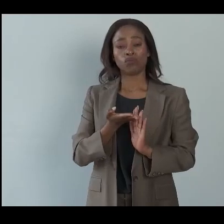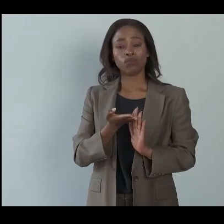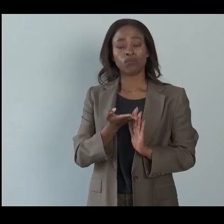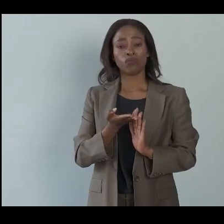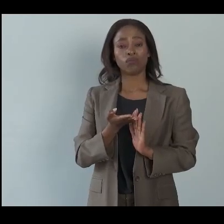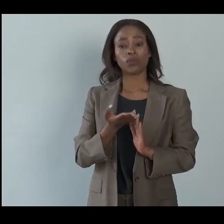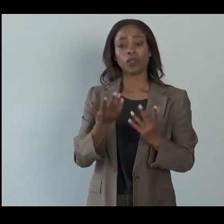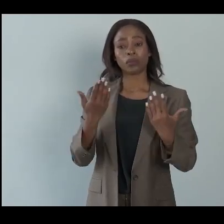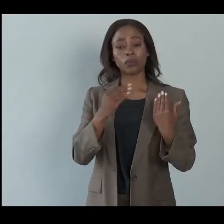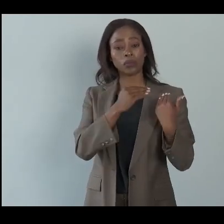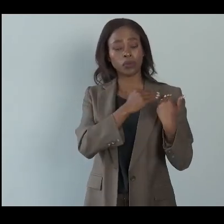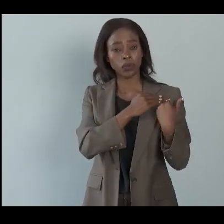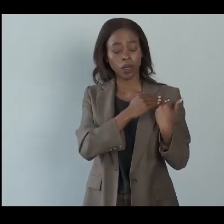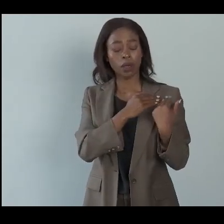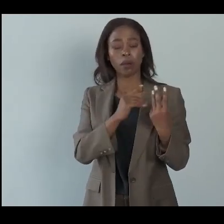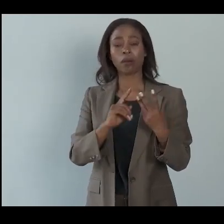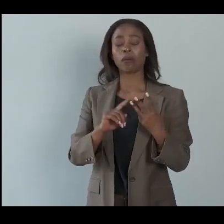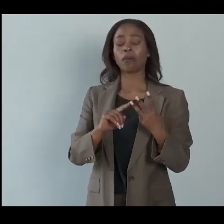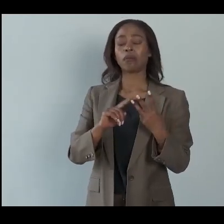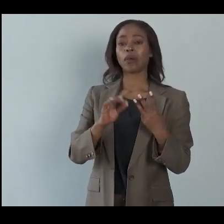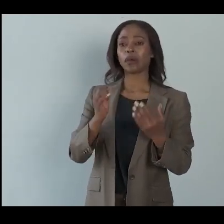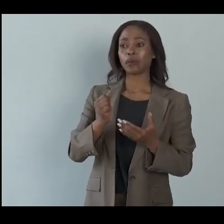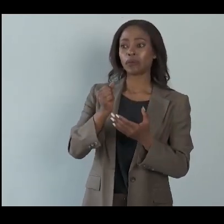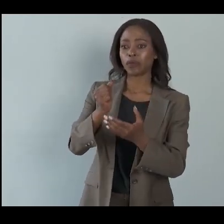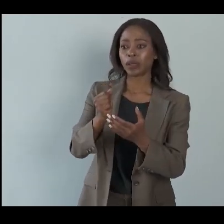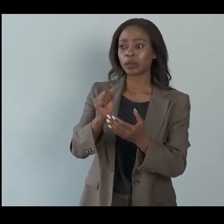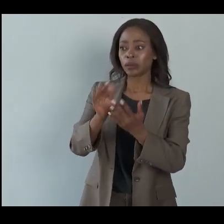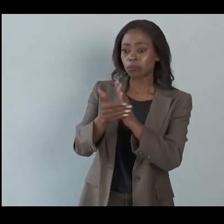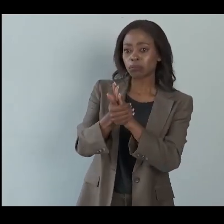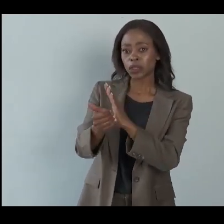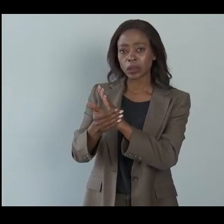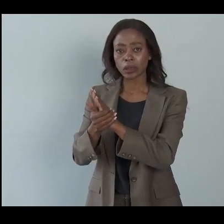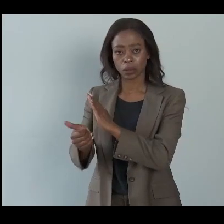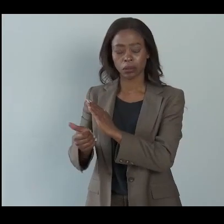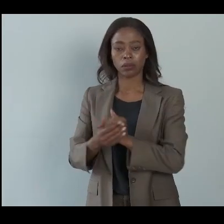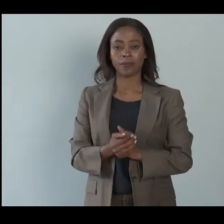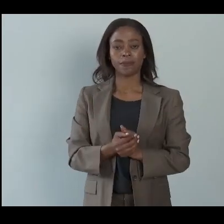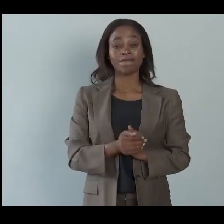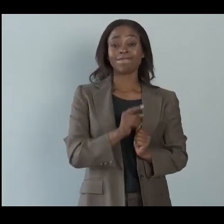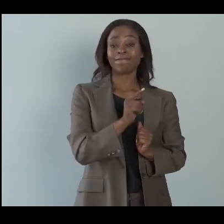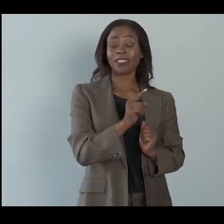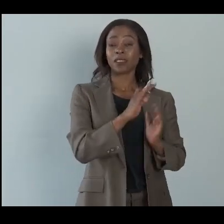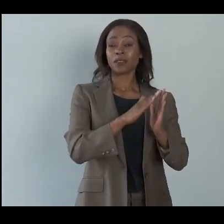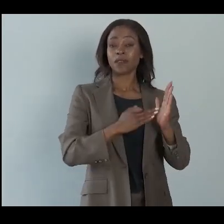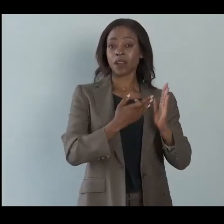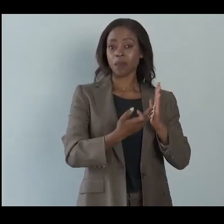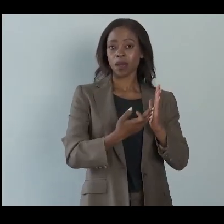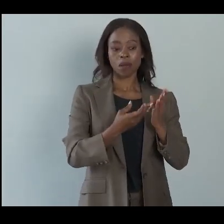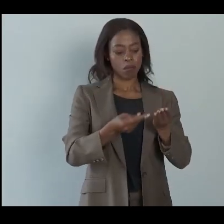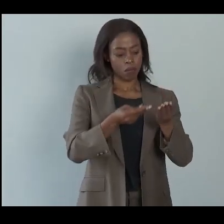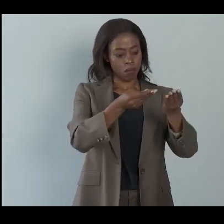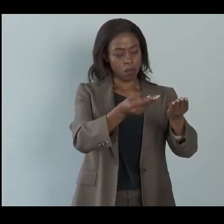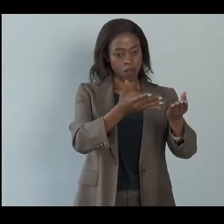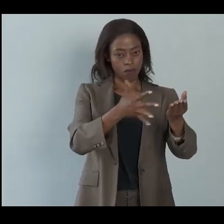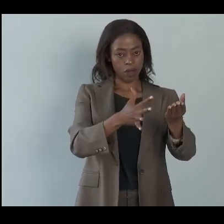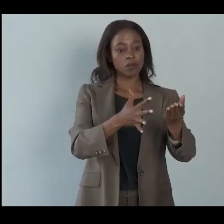Security, and to invest in data capabilities. We presented this capital allocation framework at year-end, and we are